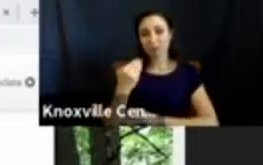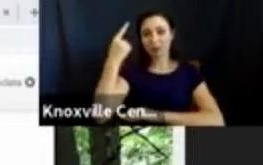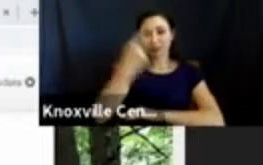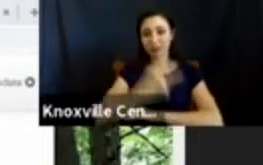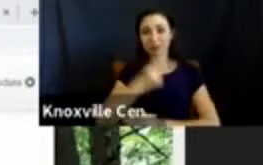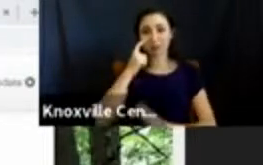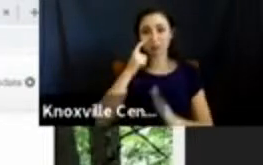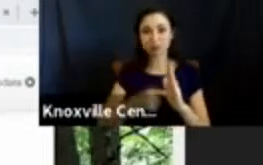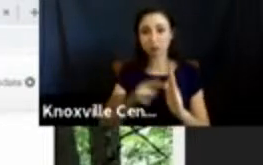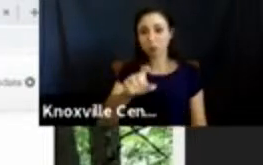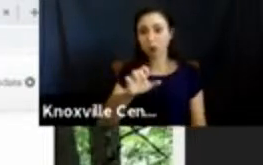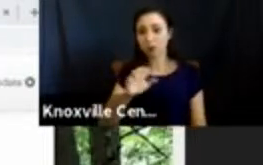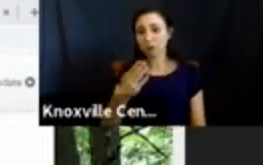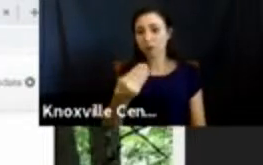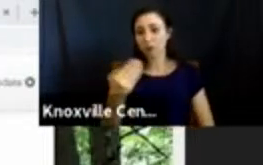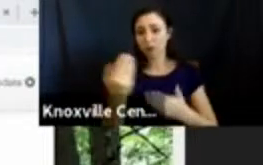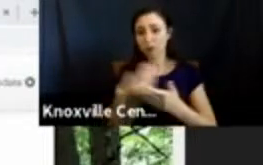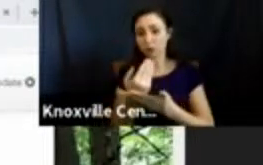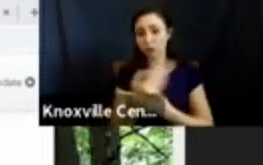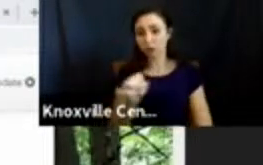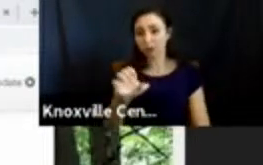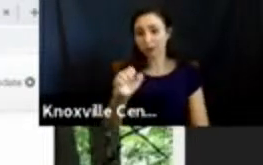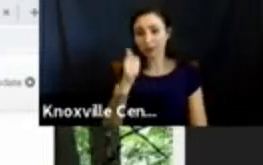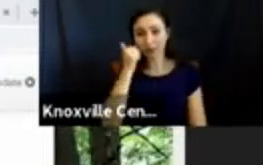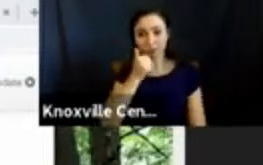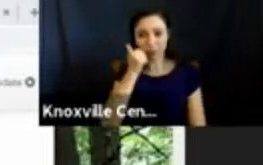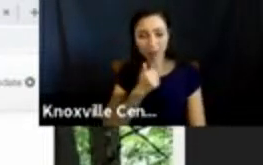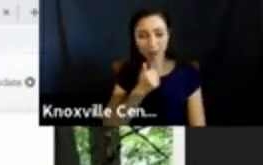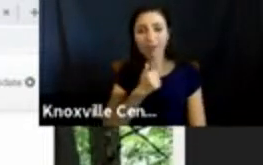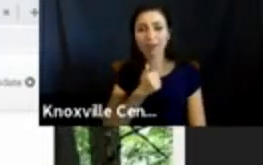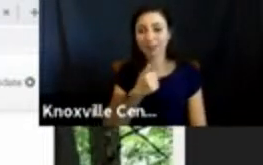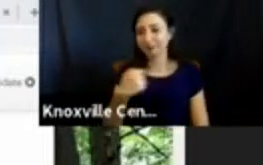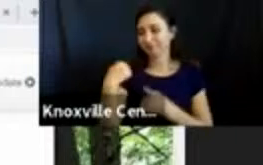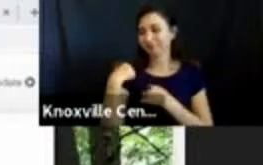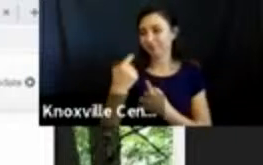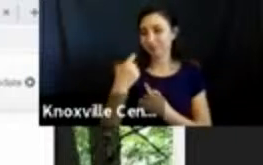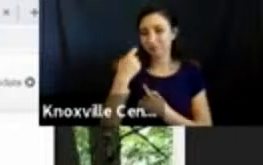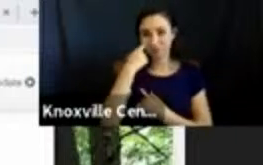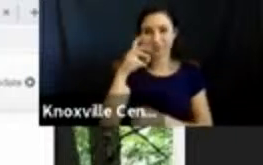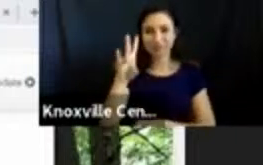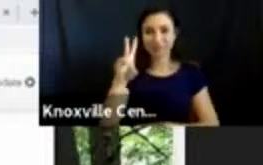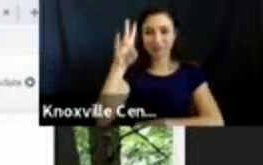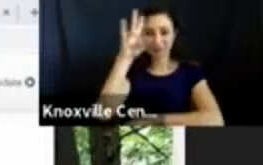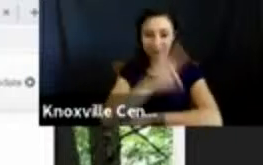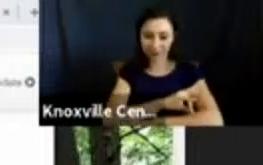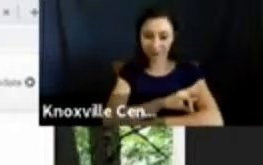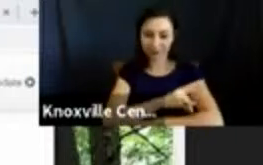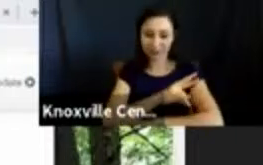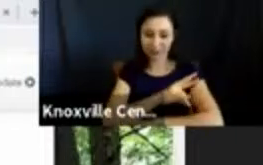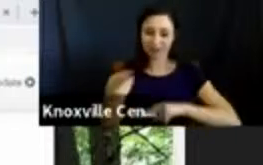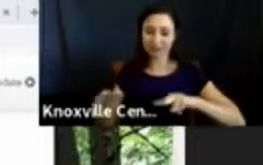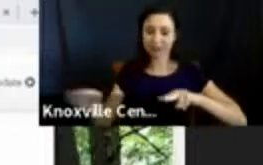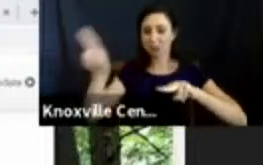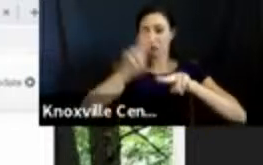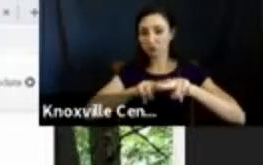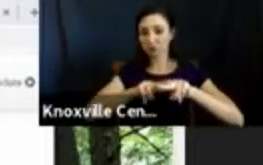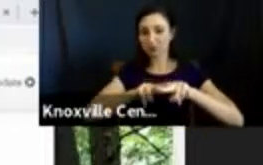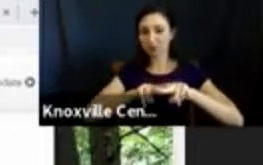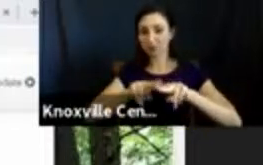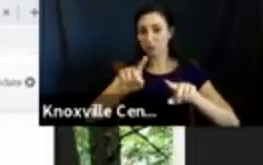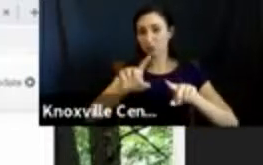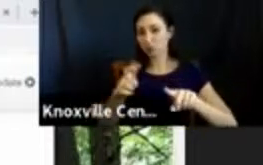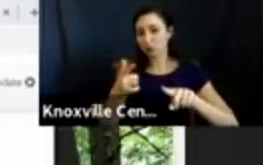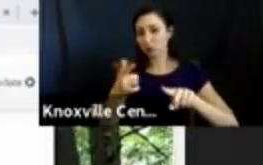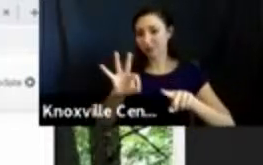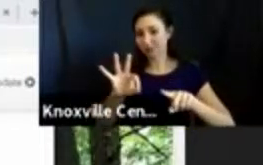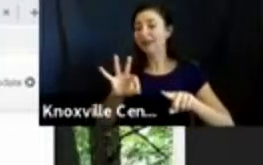114 new cases a day. And over the past 7 days, that number has increased to an average of 129 cases a day.